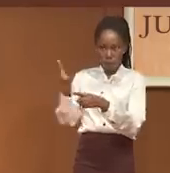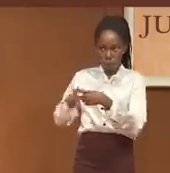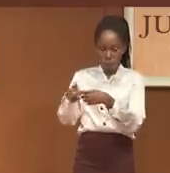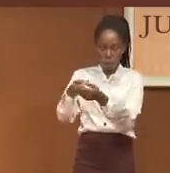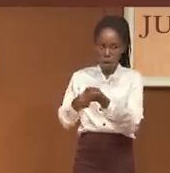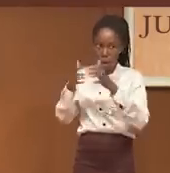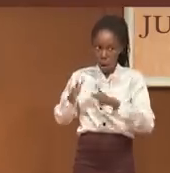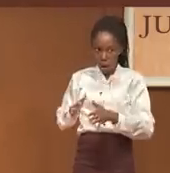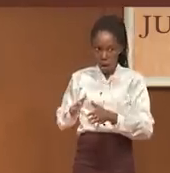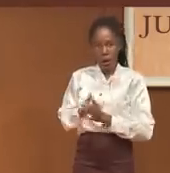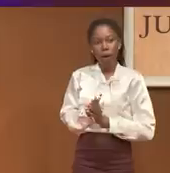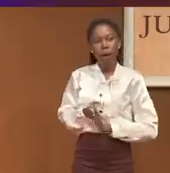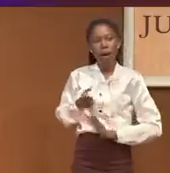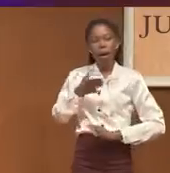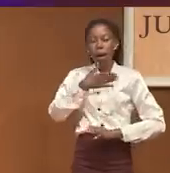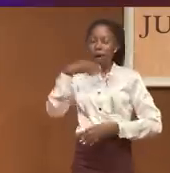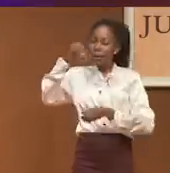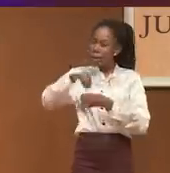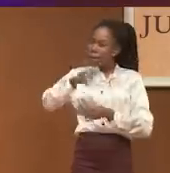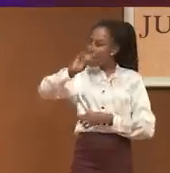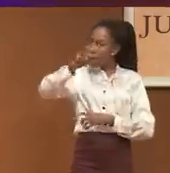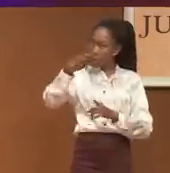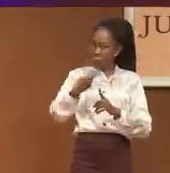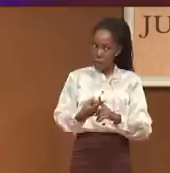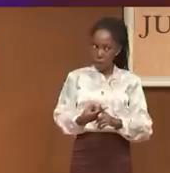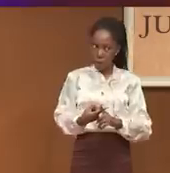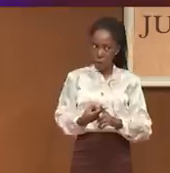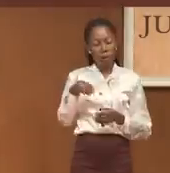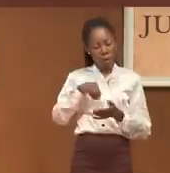defendants, and in 6 months' time,